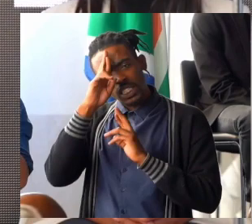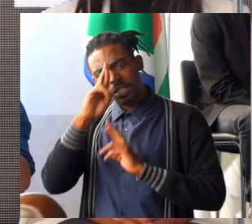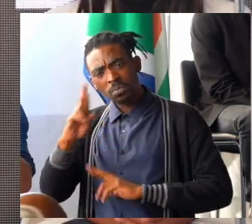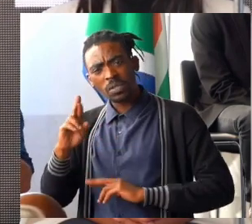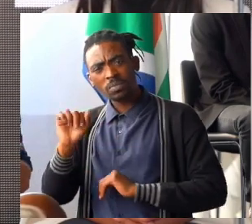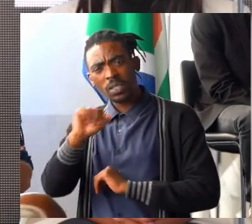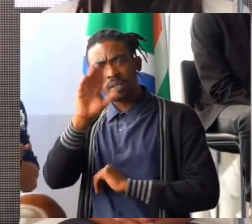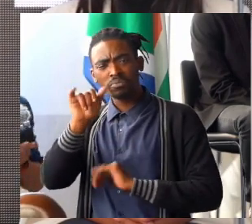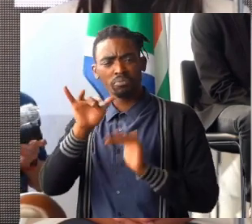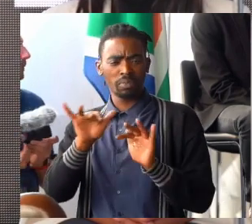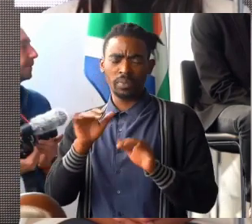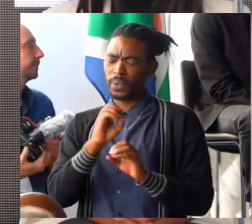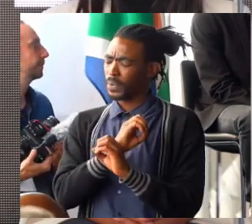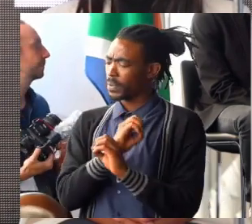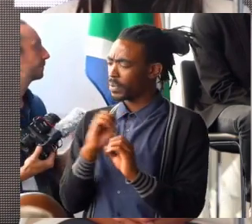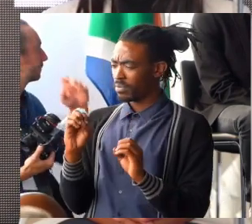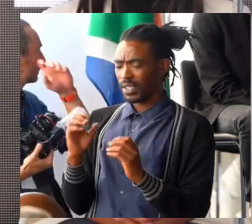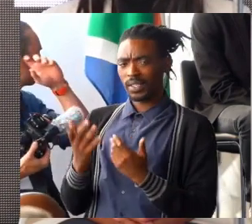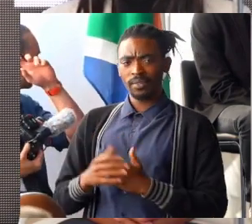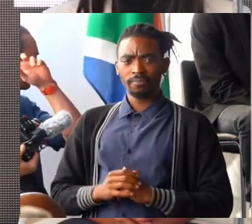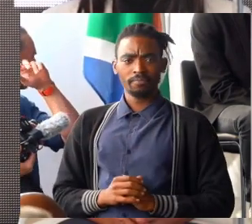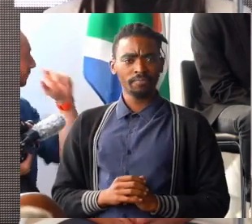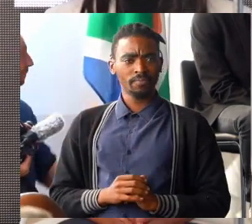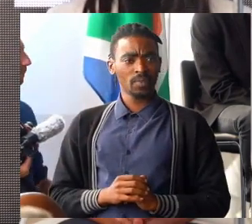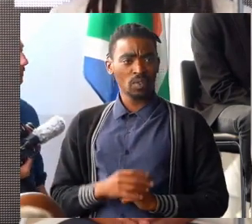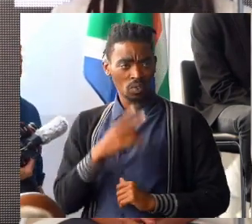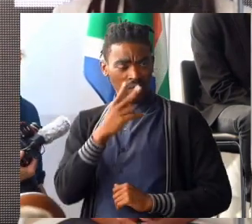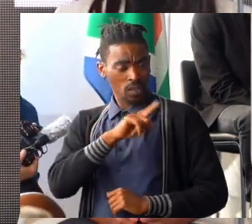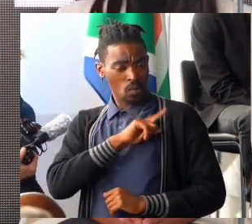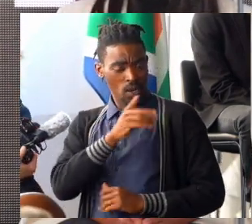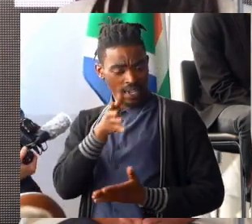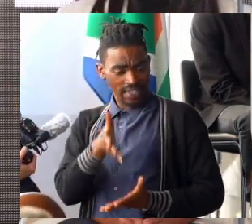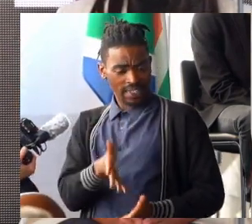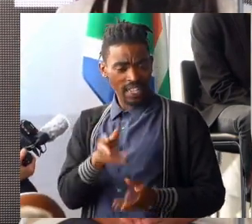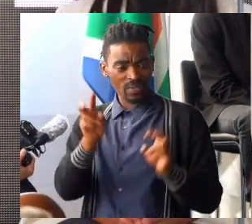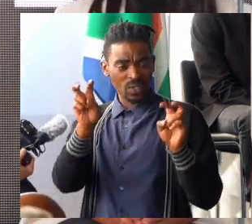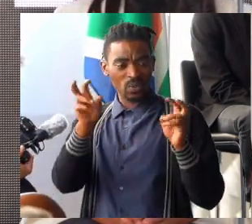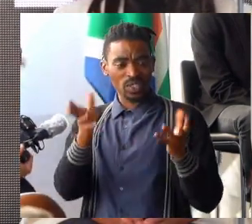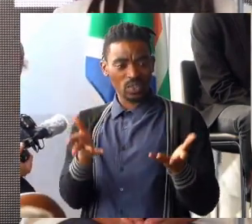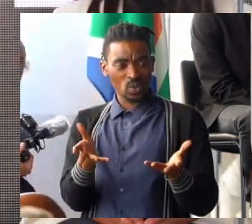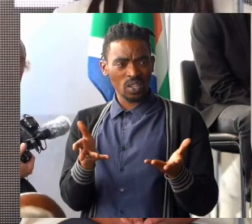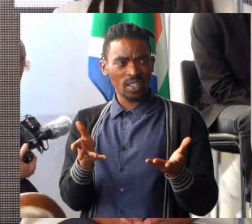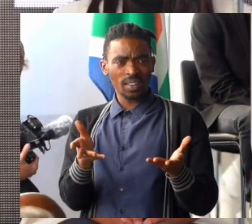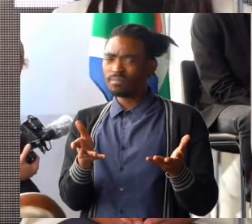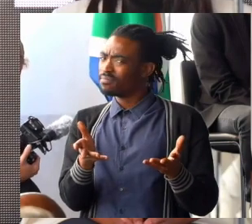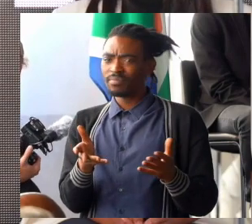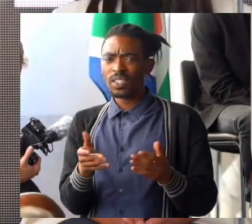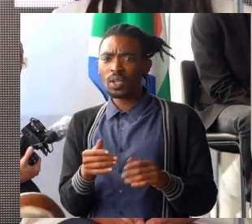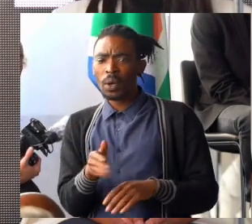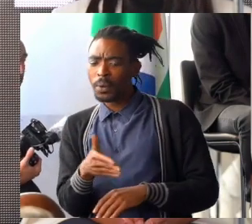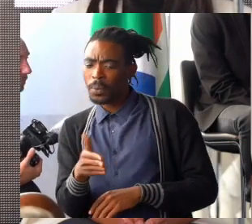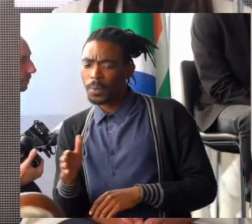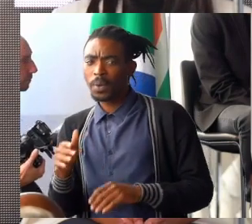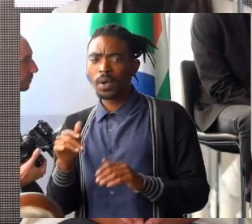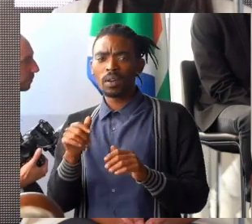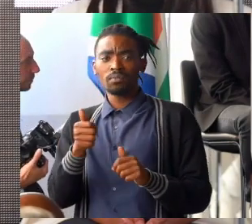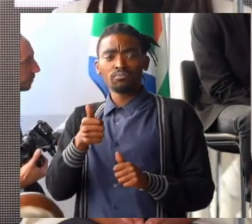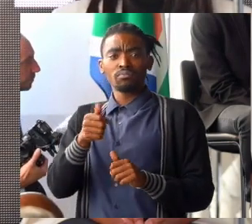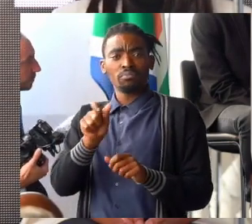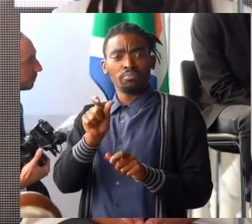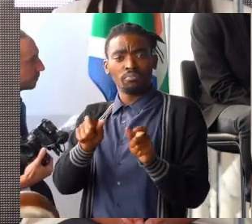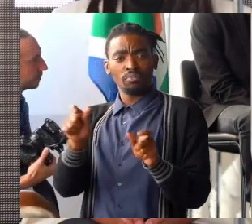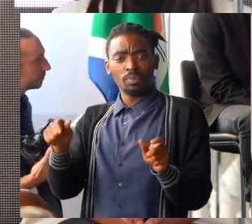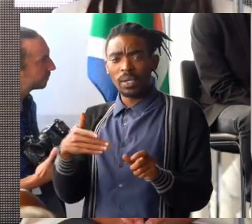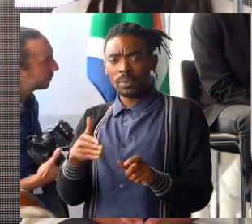people. The reason we are in this crisis is not for lack of good people. It is because the good people have yielded the